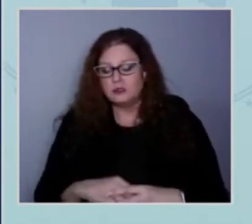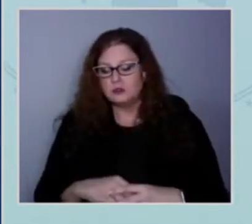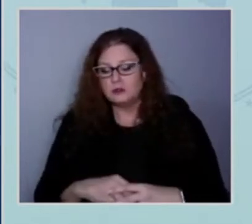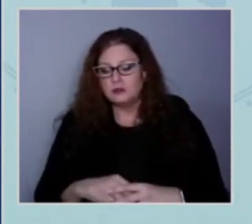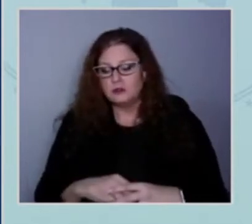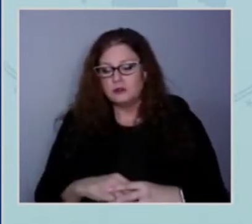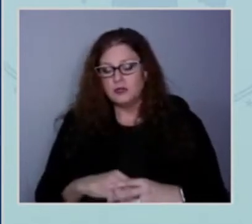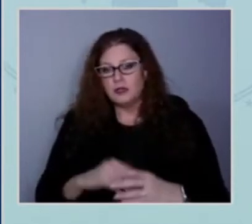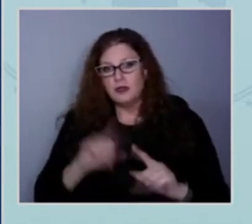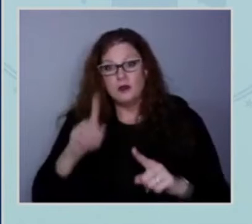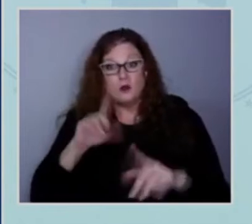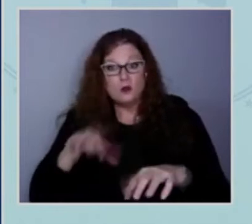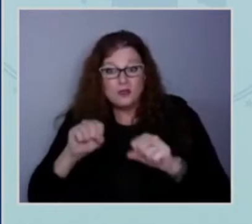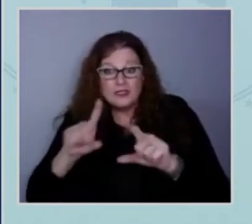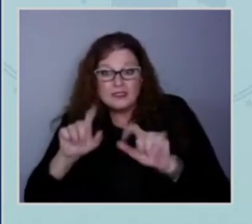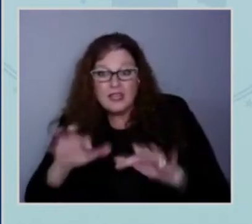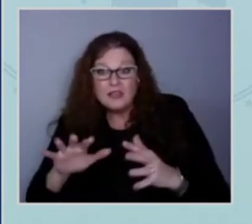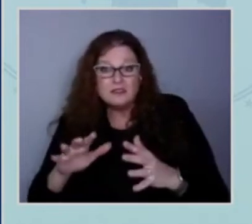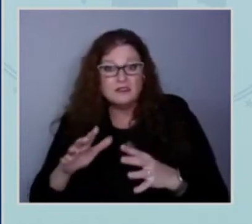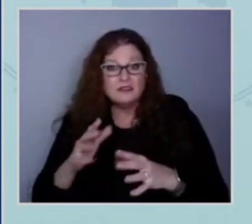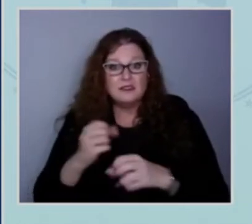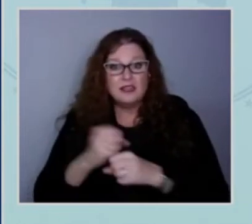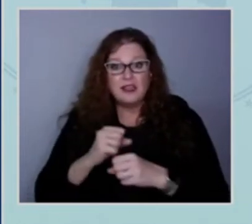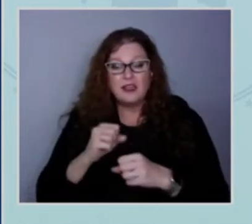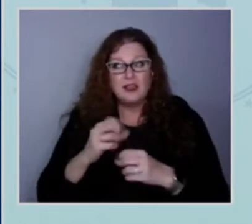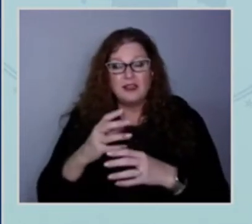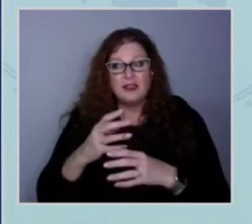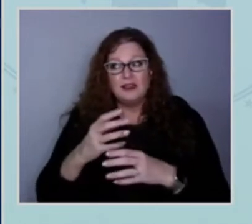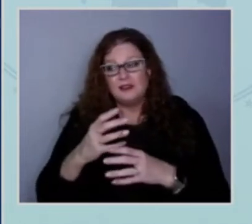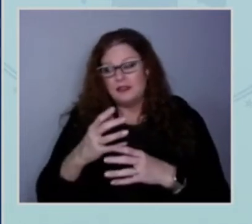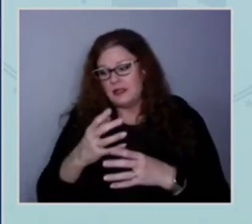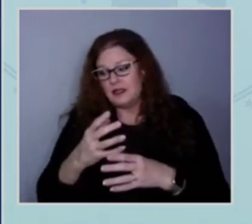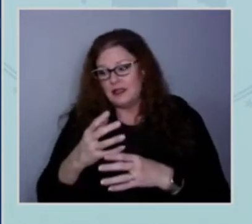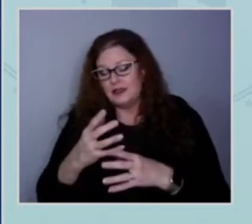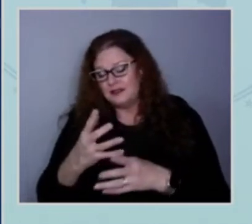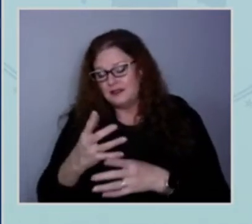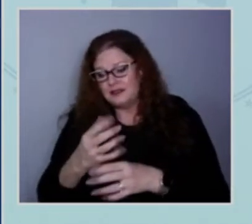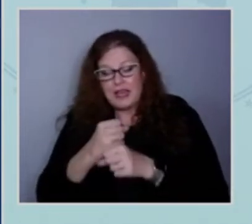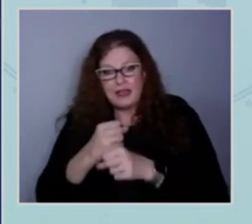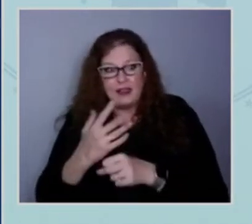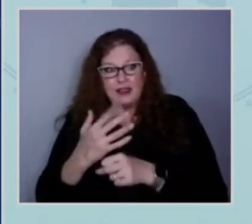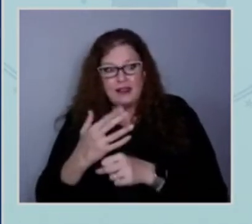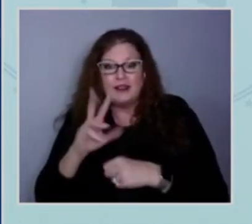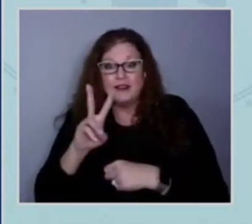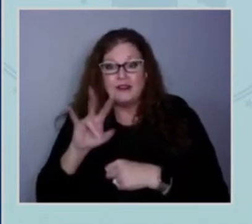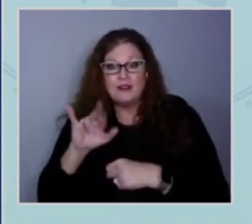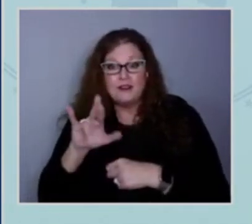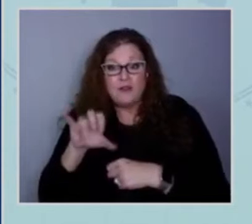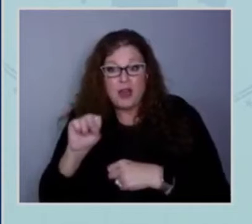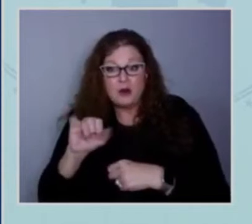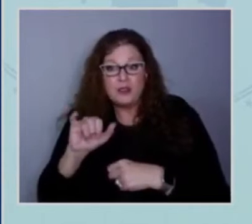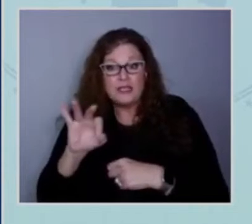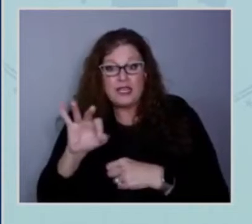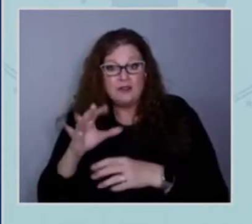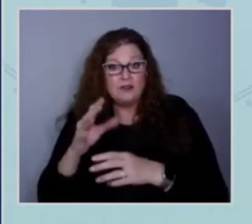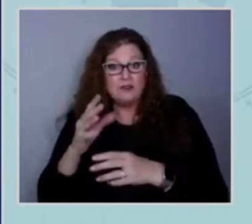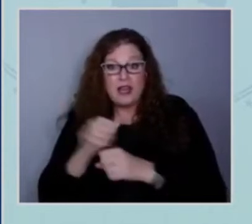unanswered questions. Even just taking going to get tested and taking the virus. I mean,